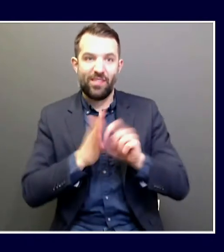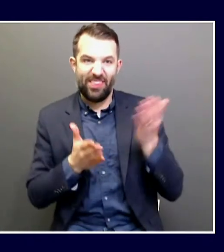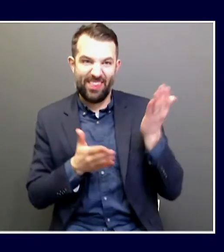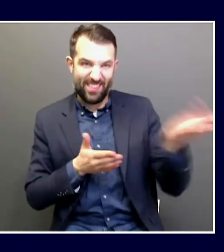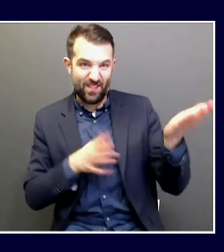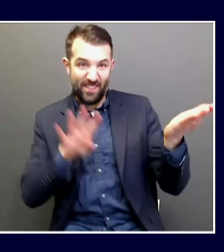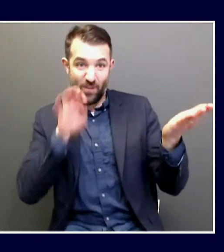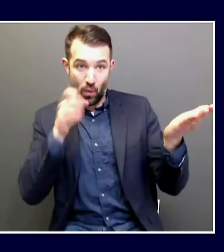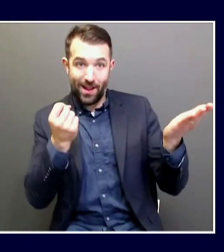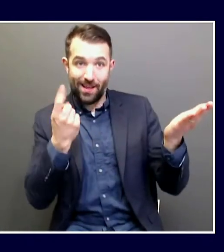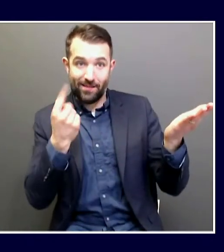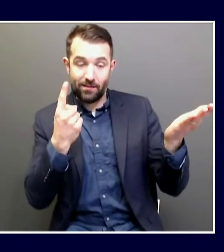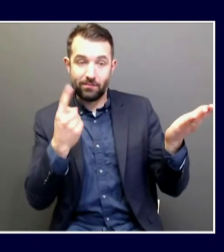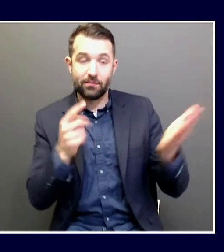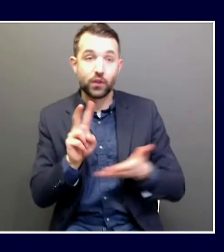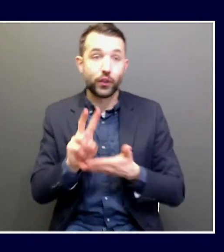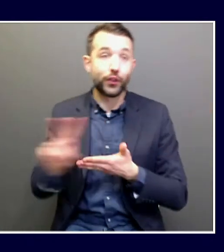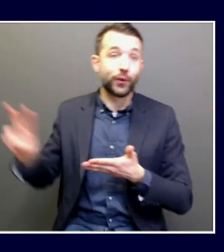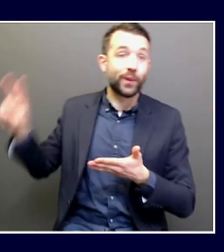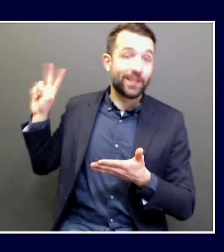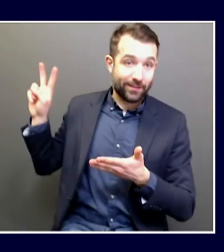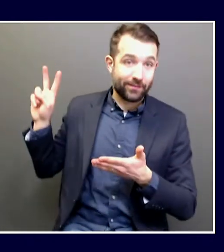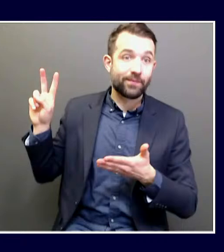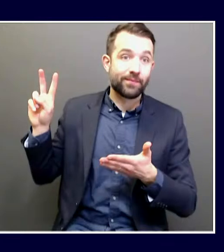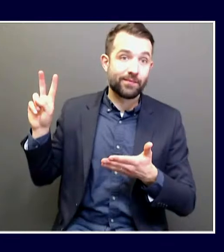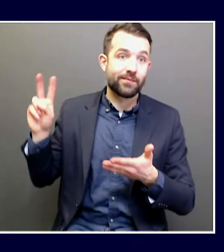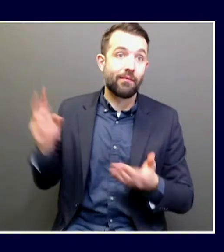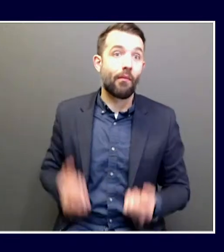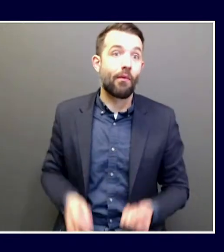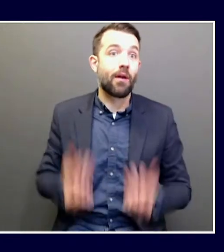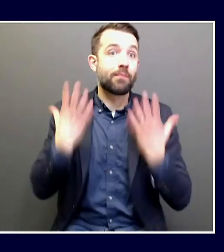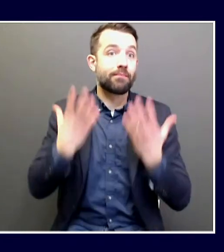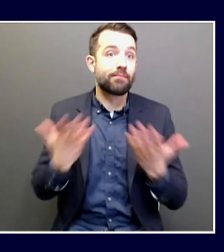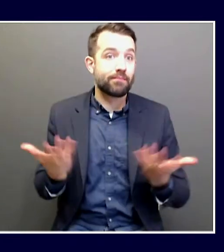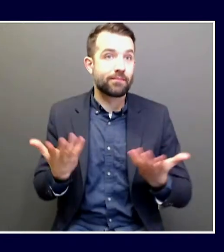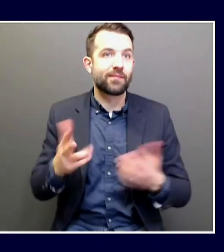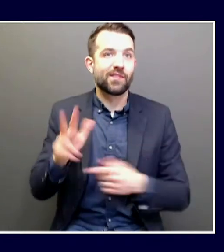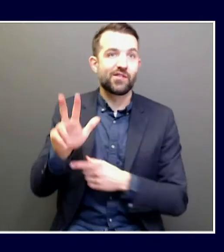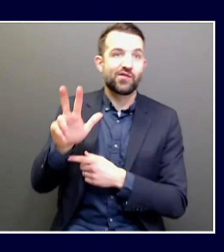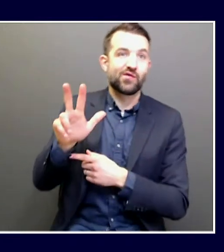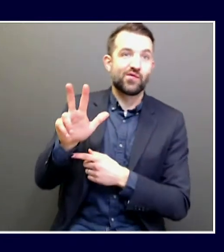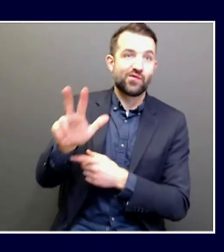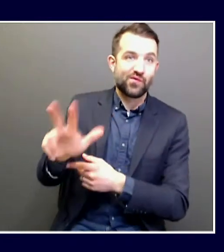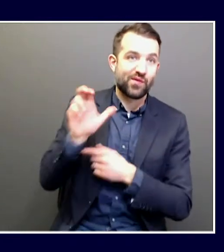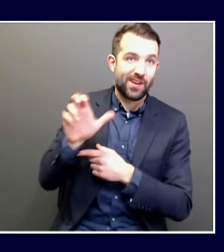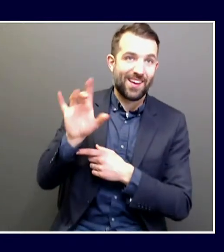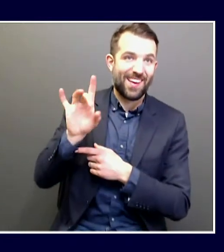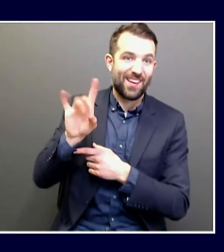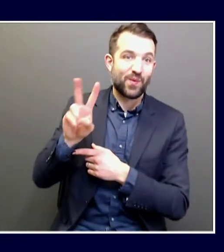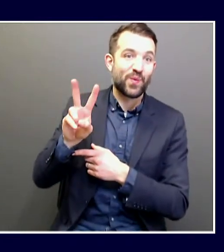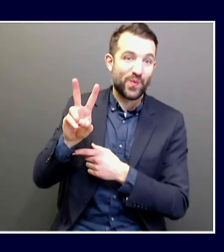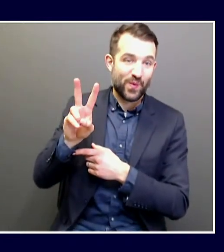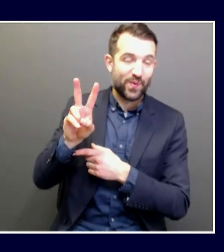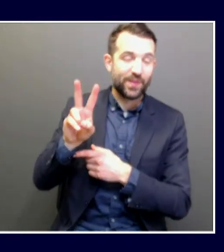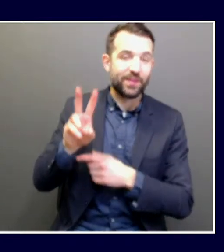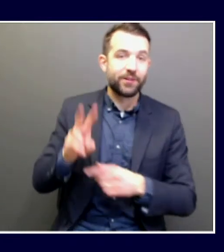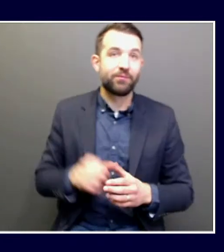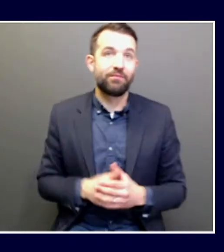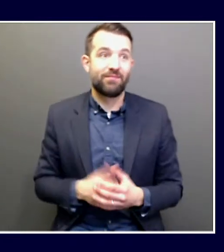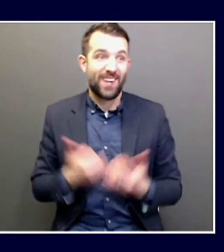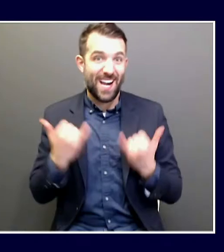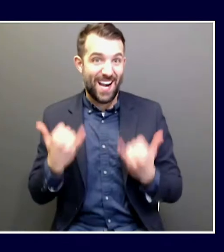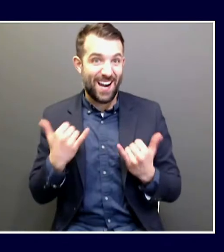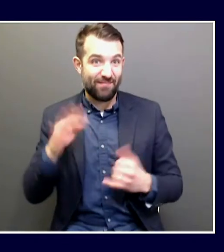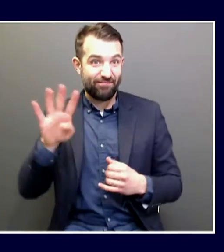one incubation period ago, that number stood at 382 people who were in the hospital across Maine